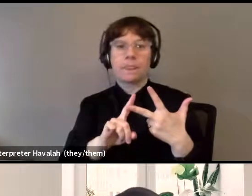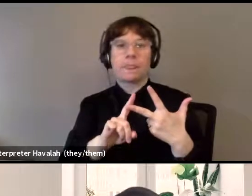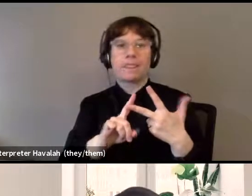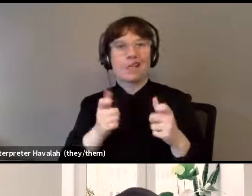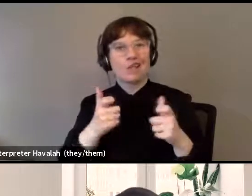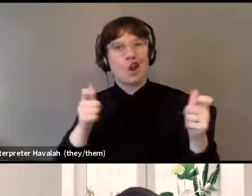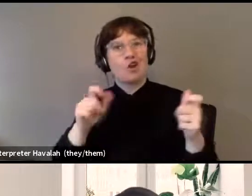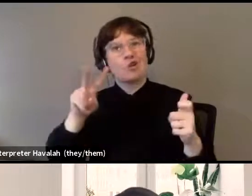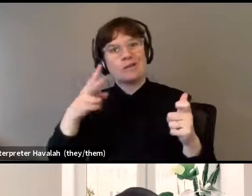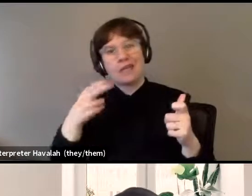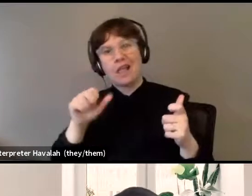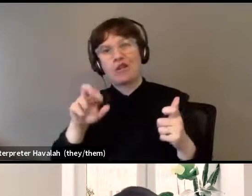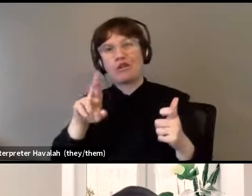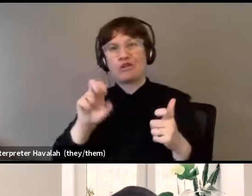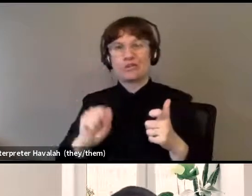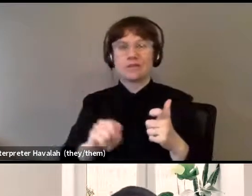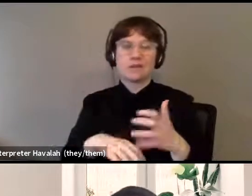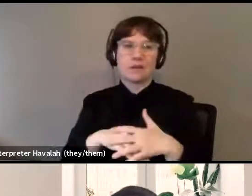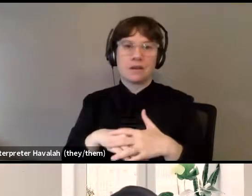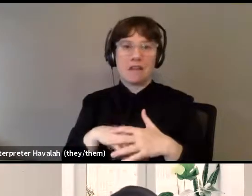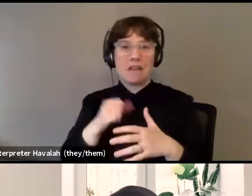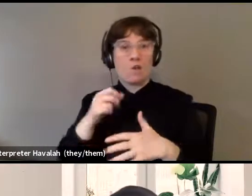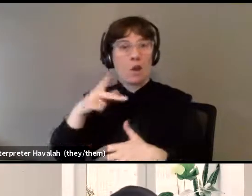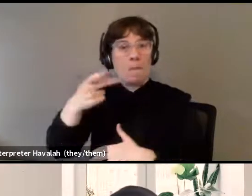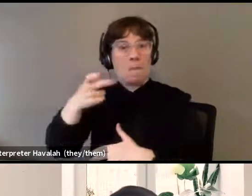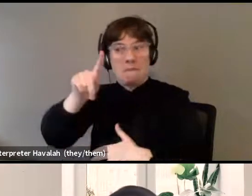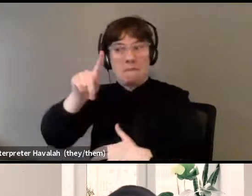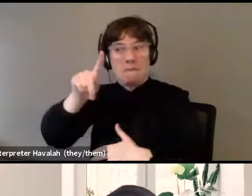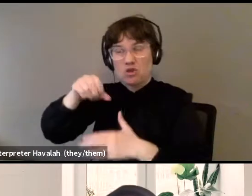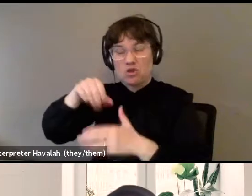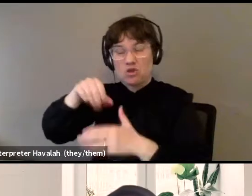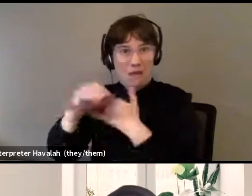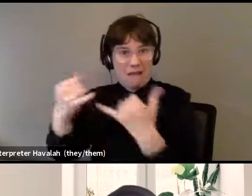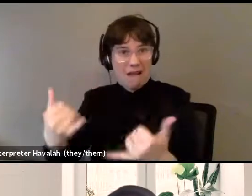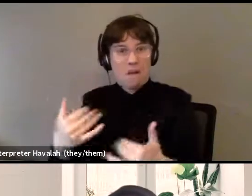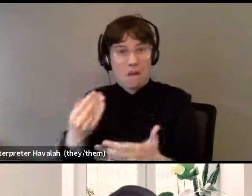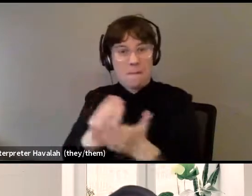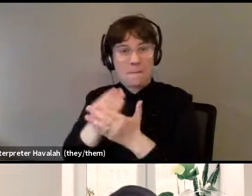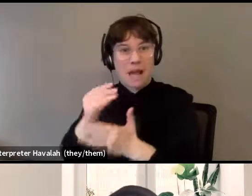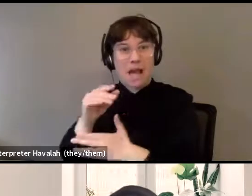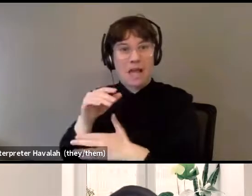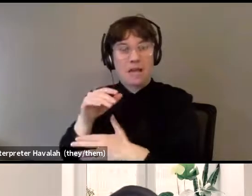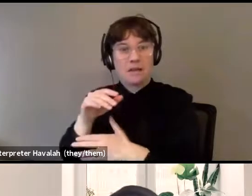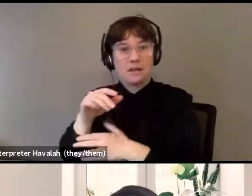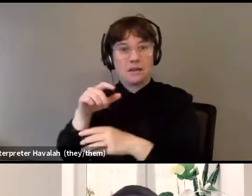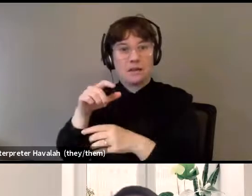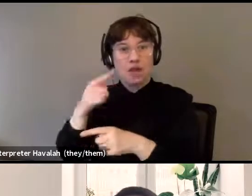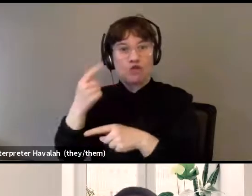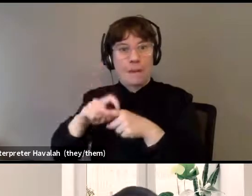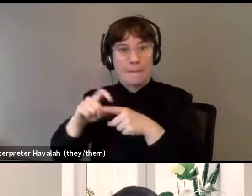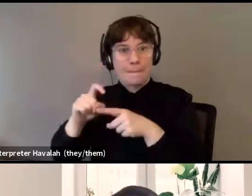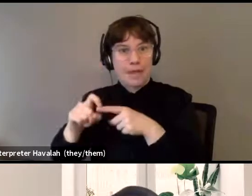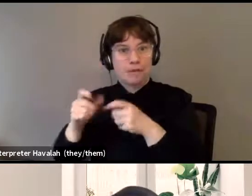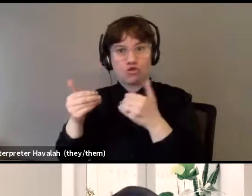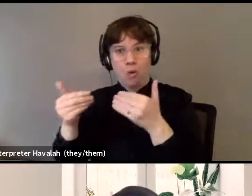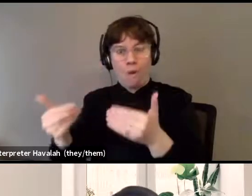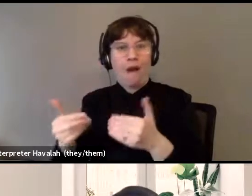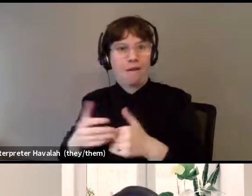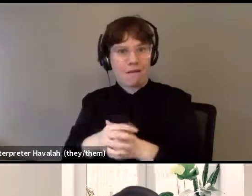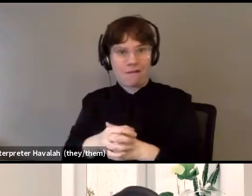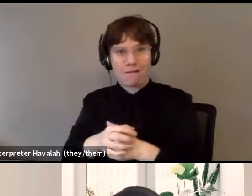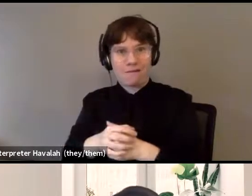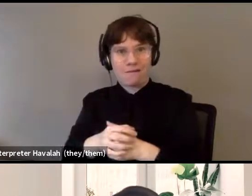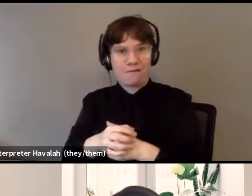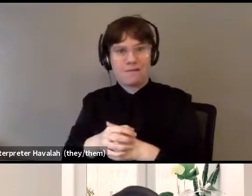wholesalers. Hell, if you wanted to go into Pete's right now and buy a case of green beans, they would let you. You can get better pricing elsewhere,